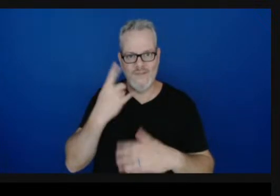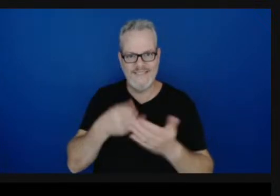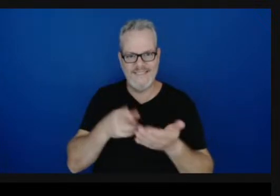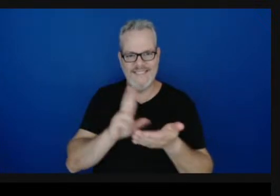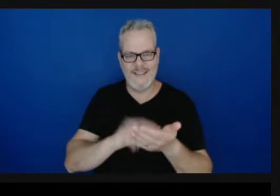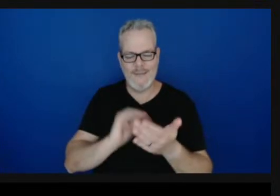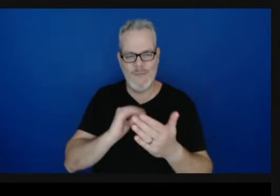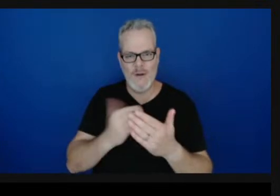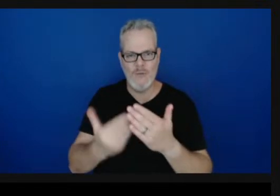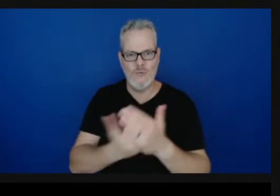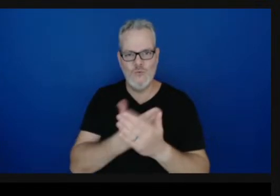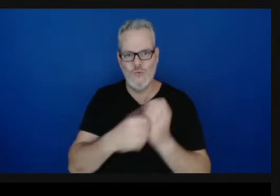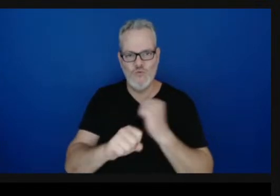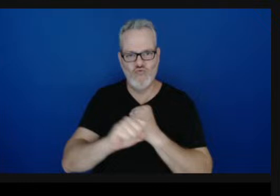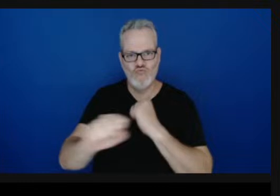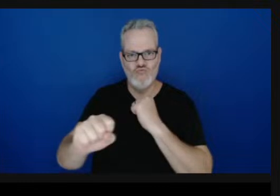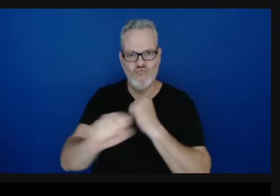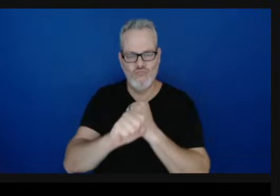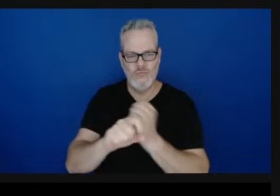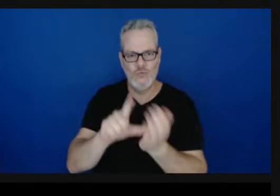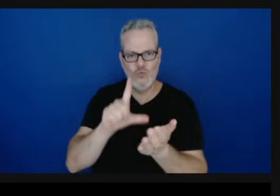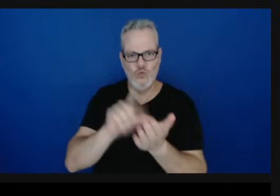highlight some of what we did